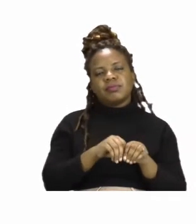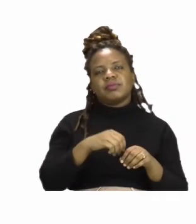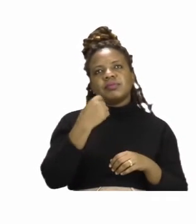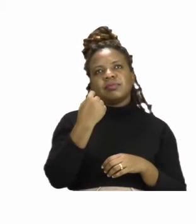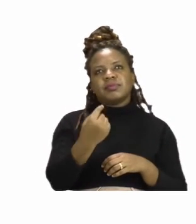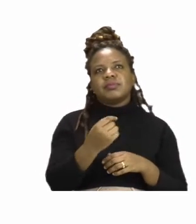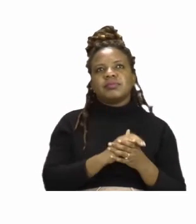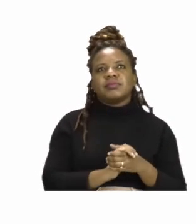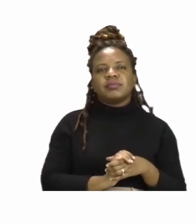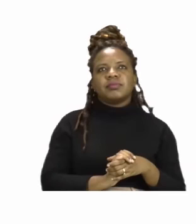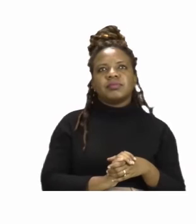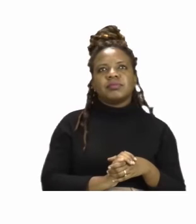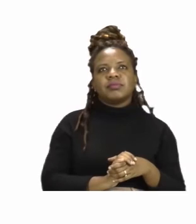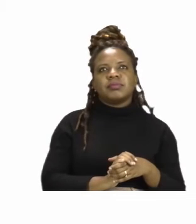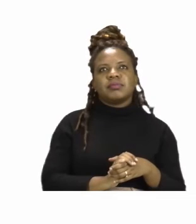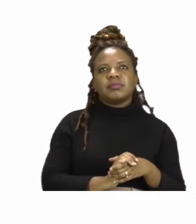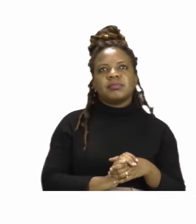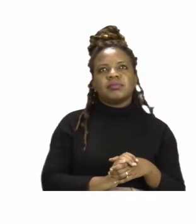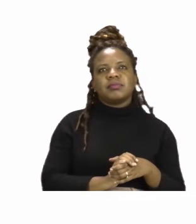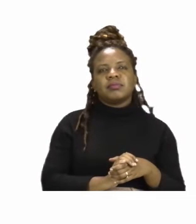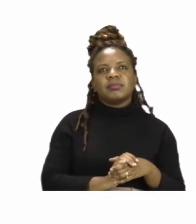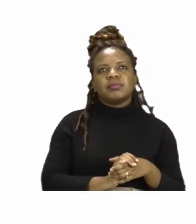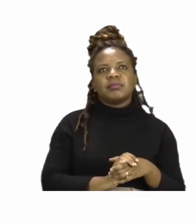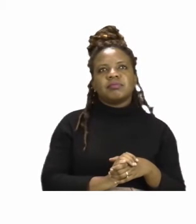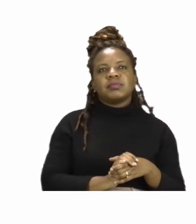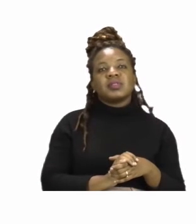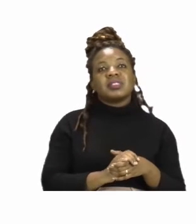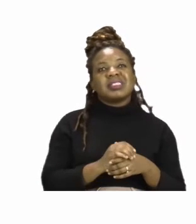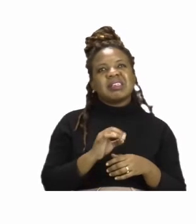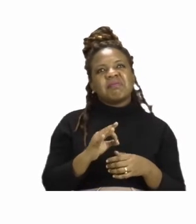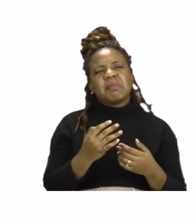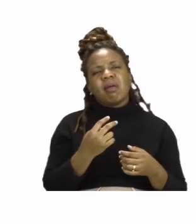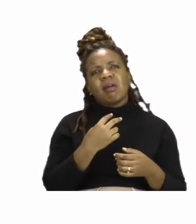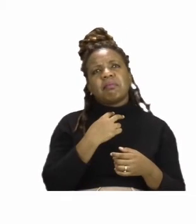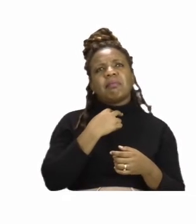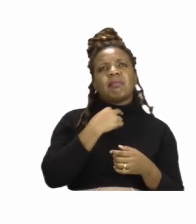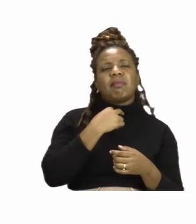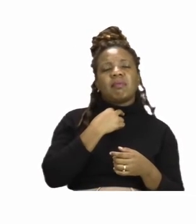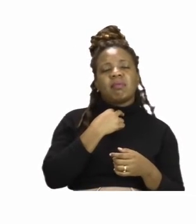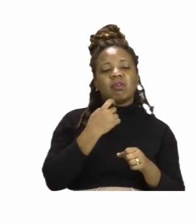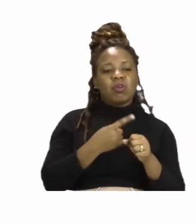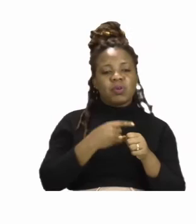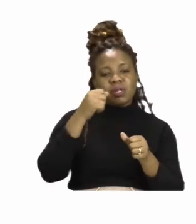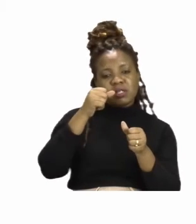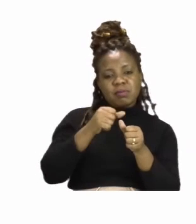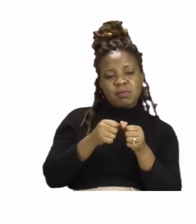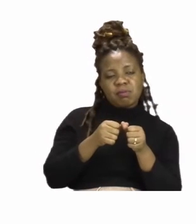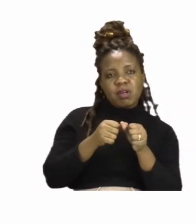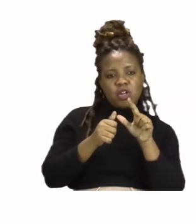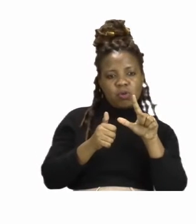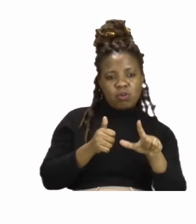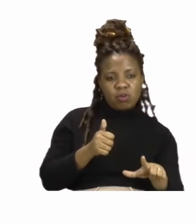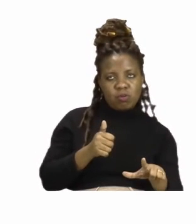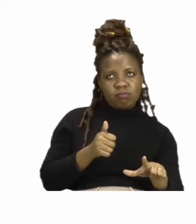get lost, try to find the one that looks like it's about to touch the ground. Don't forget the word that is